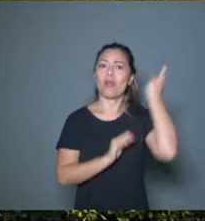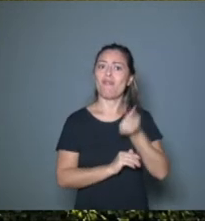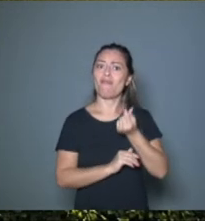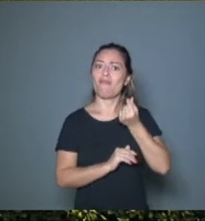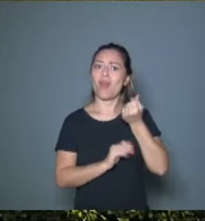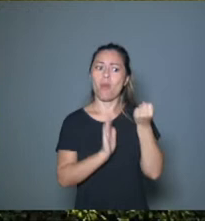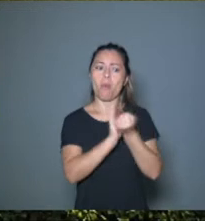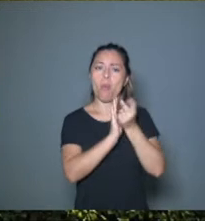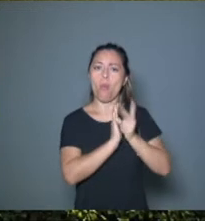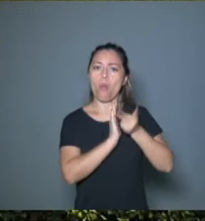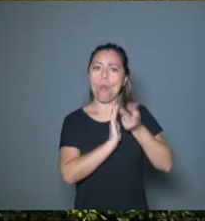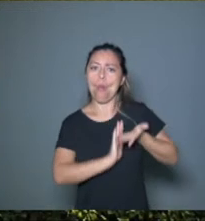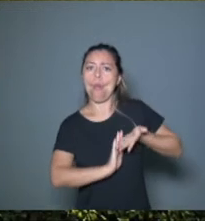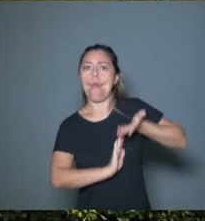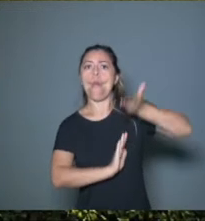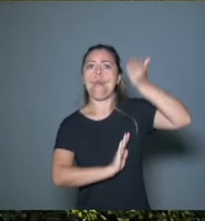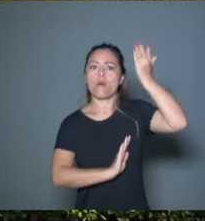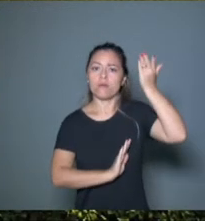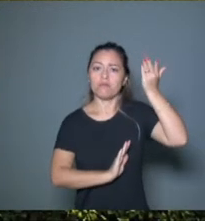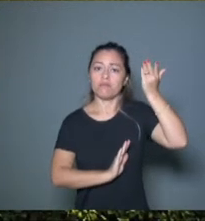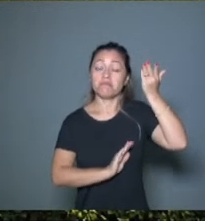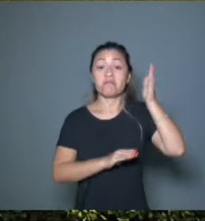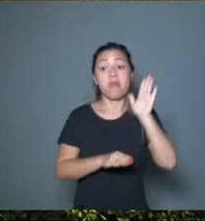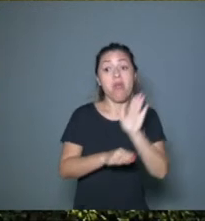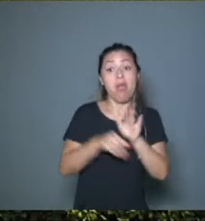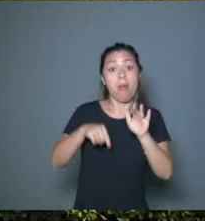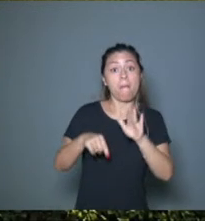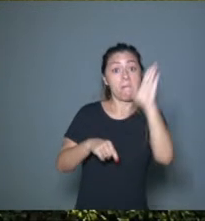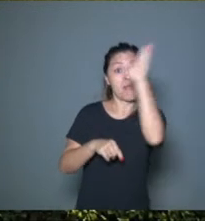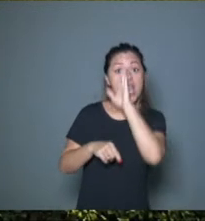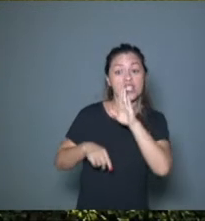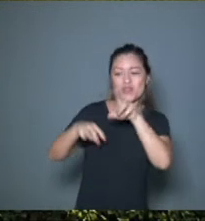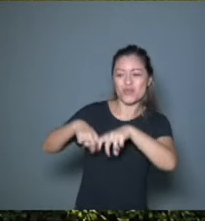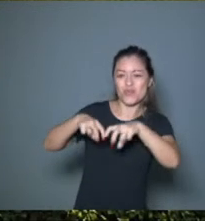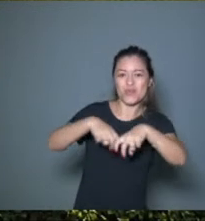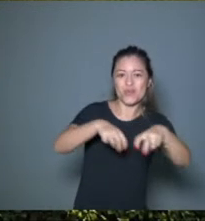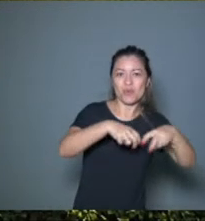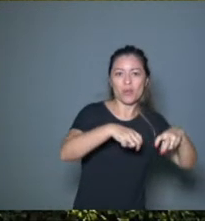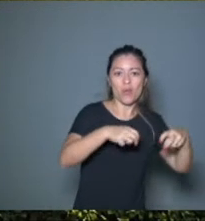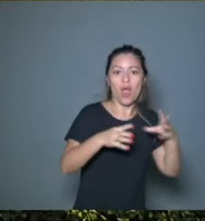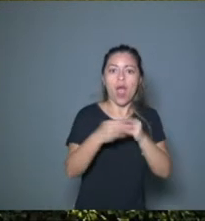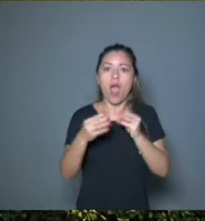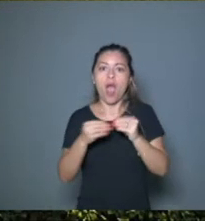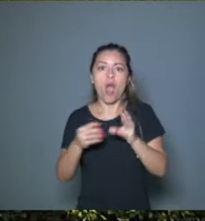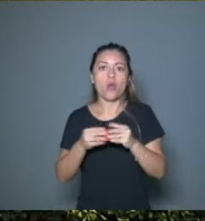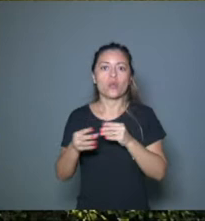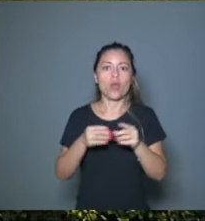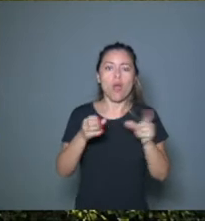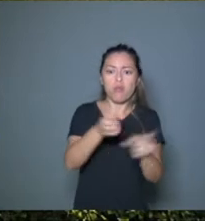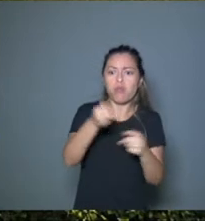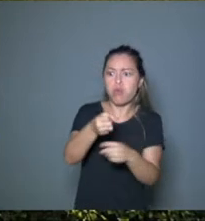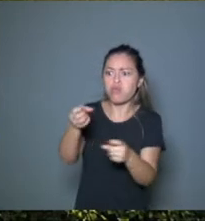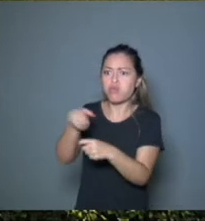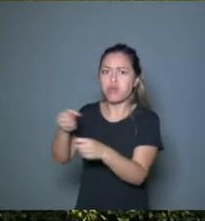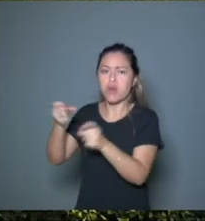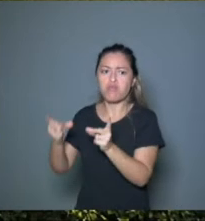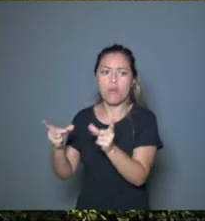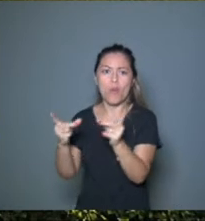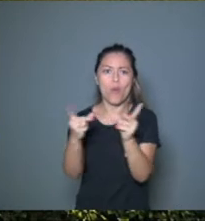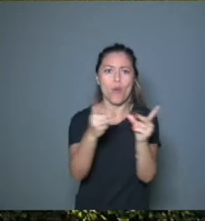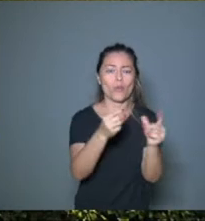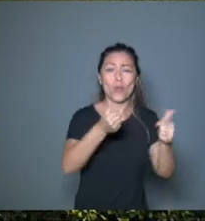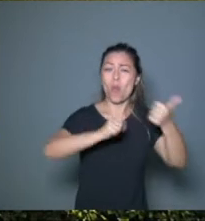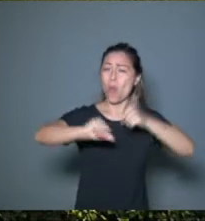prices will be higher than historical prices. And this is going to be very profitable for Brazilian growers who grow